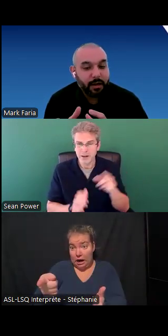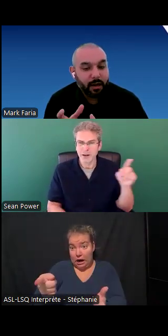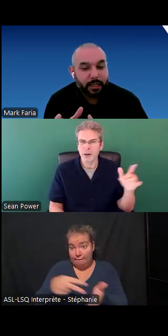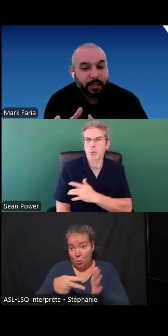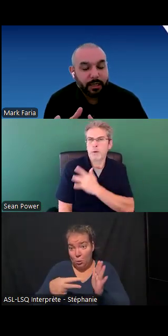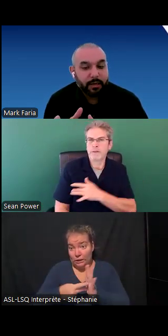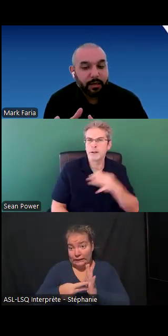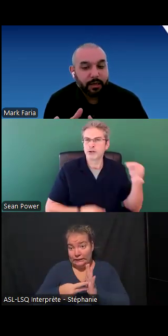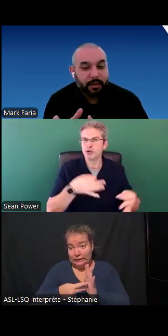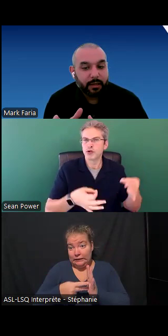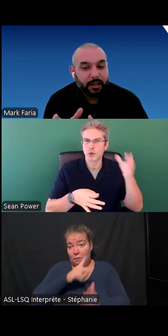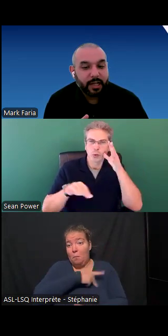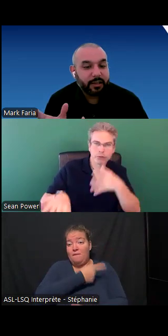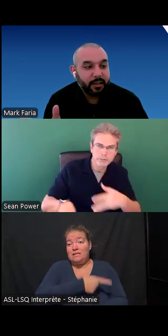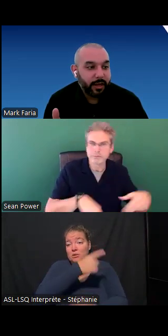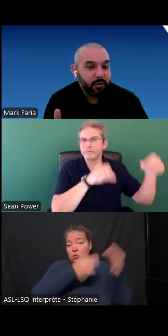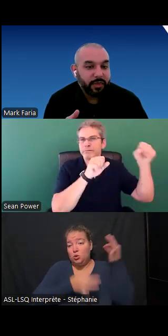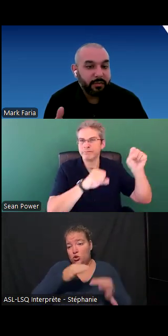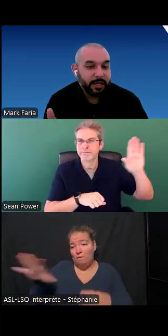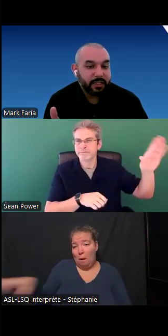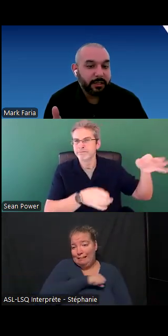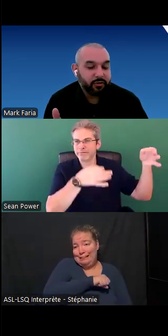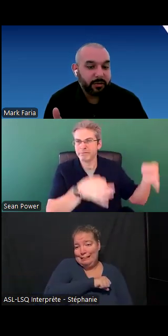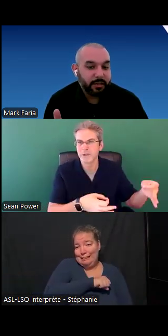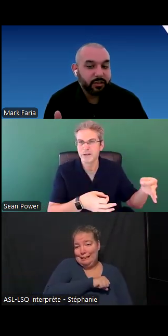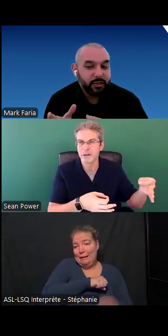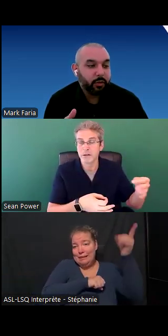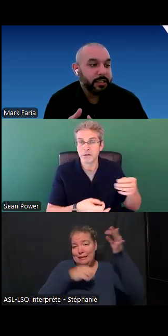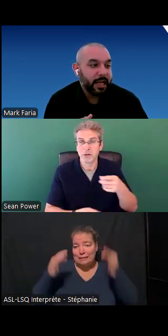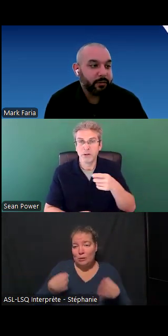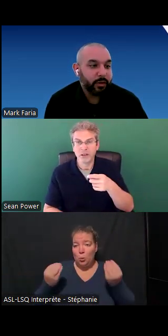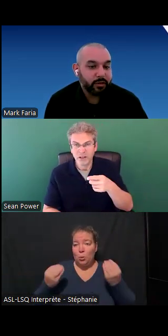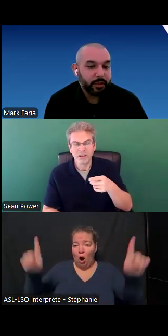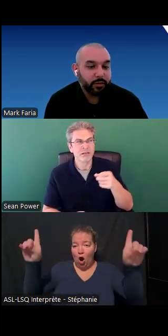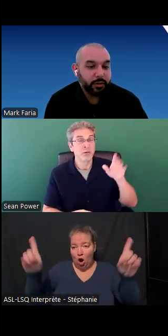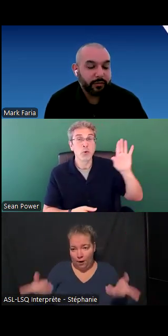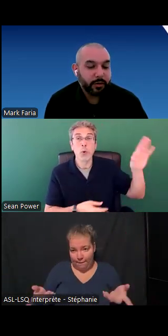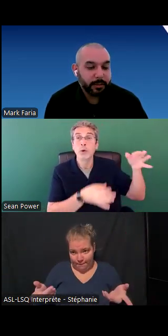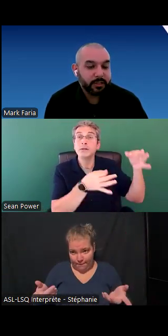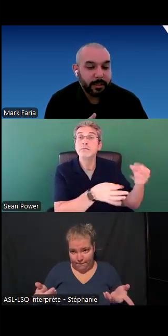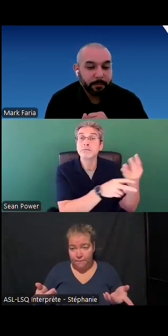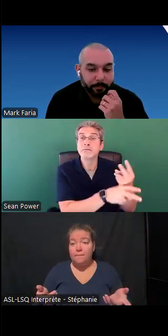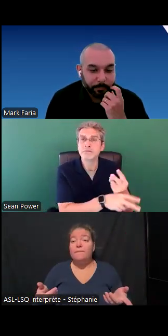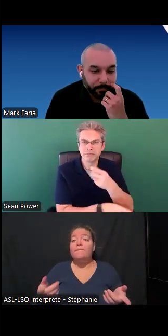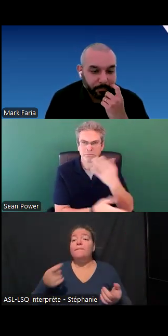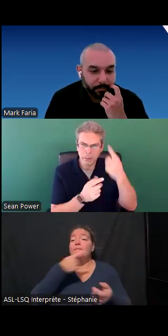it may not be exactly the way you want the money to be distributed. So it's important to have a will as well too when you have an